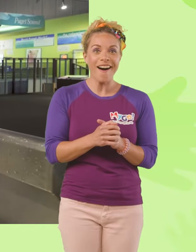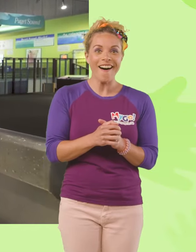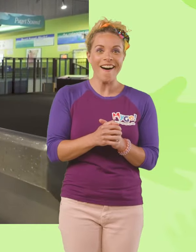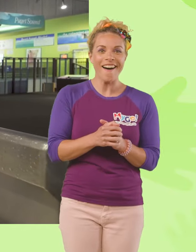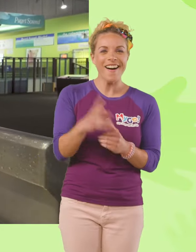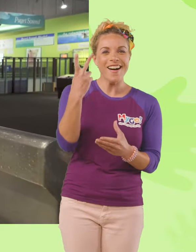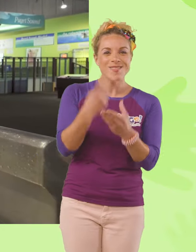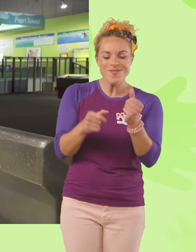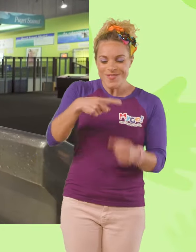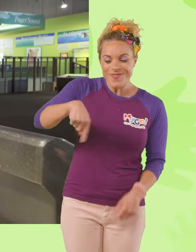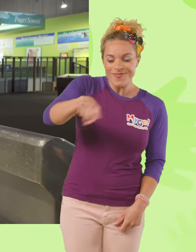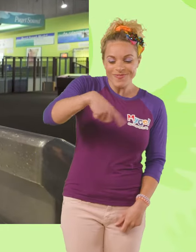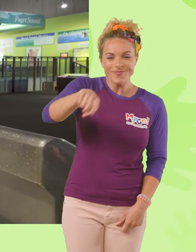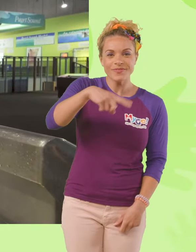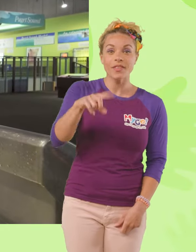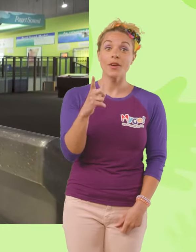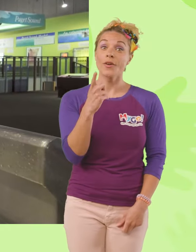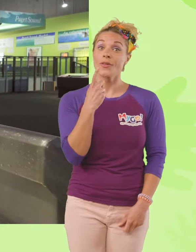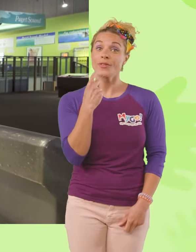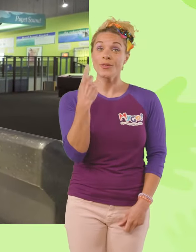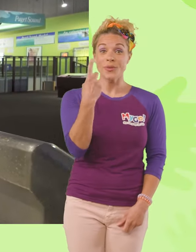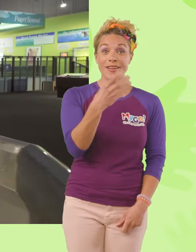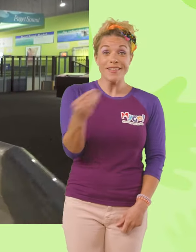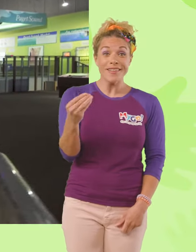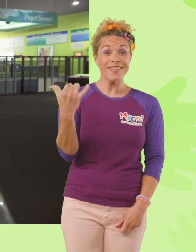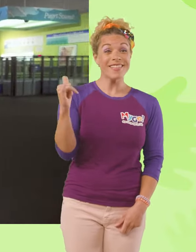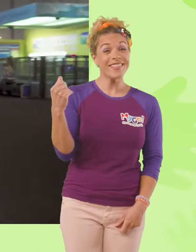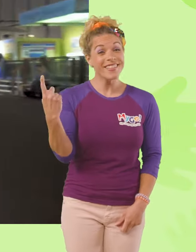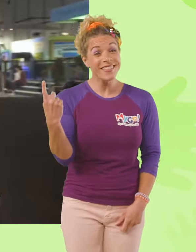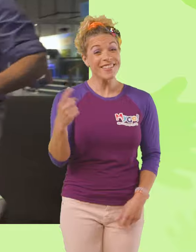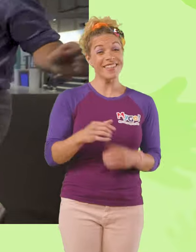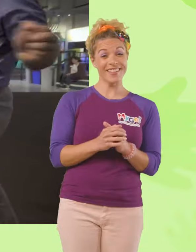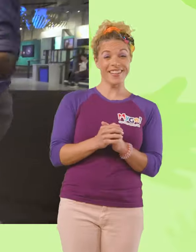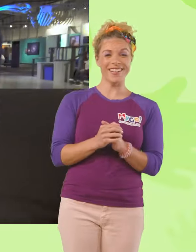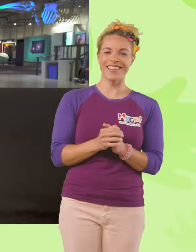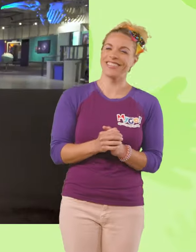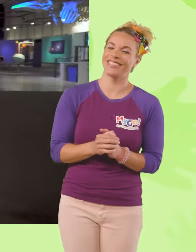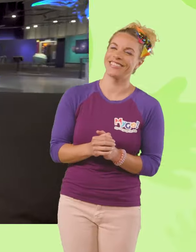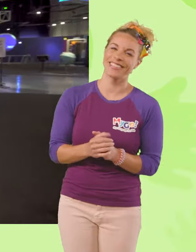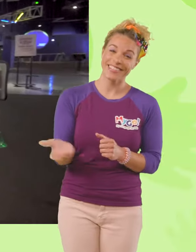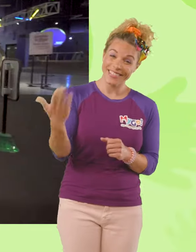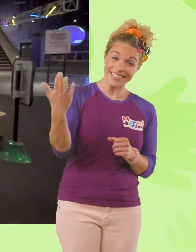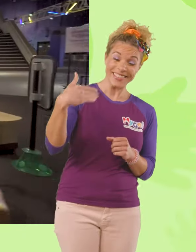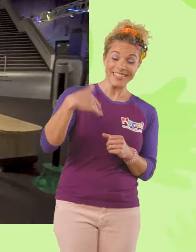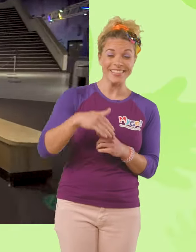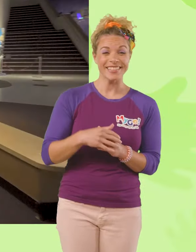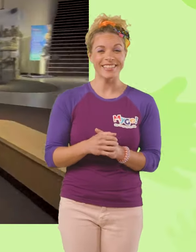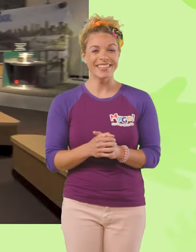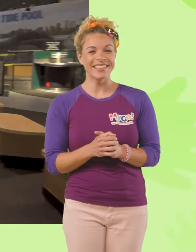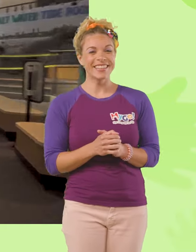Both of these are going in circle. The red one and the yellow one. Ooh, come on.